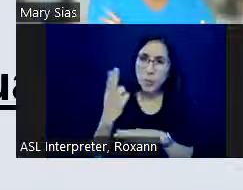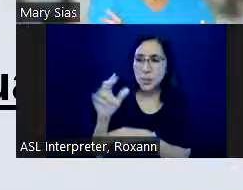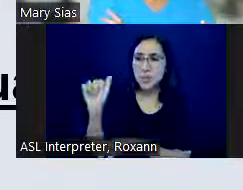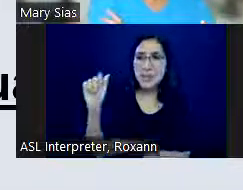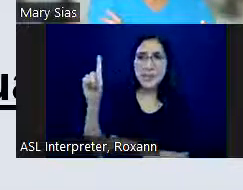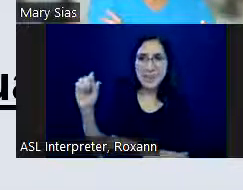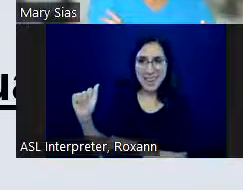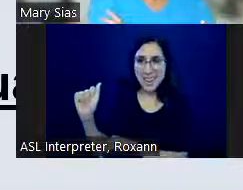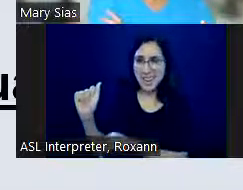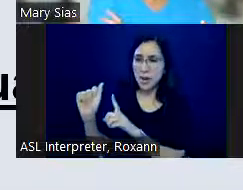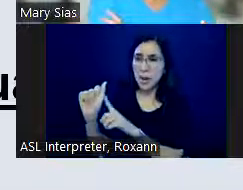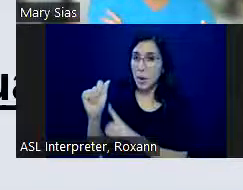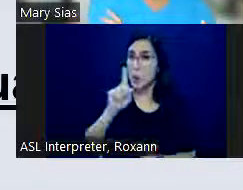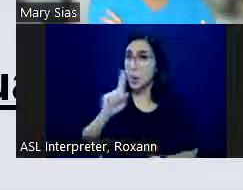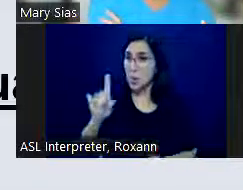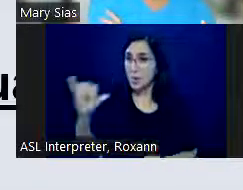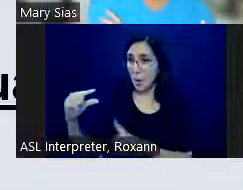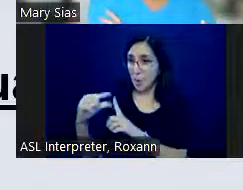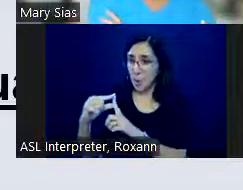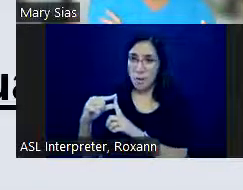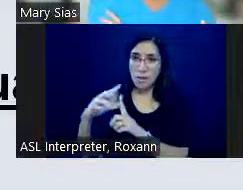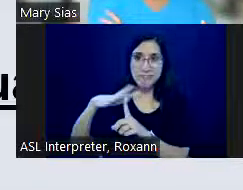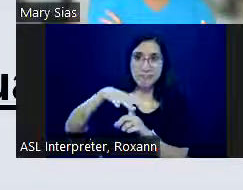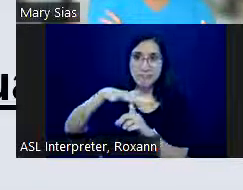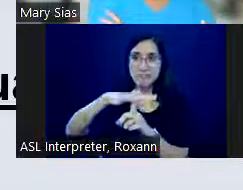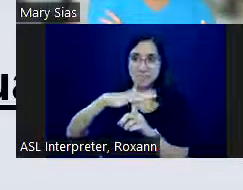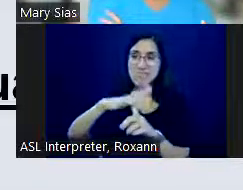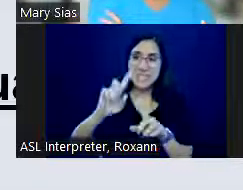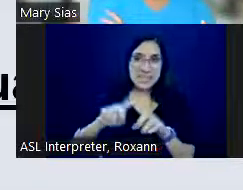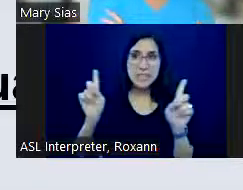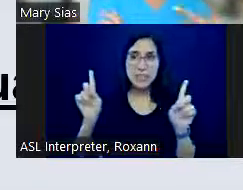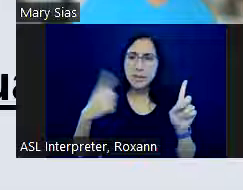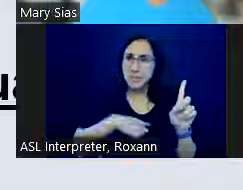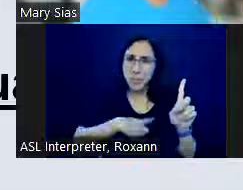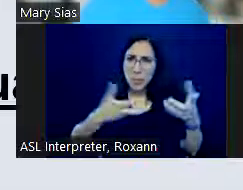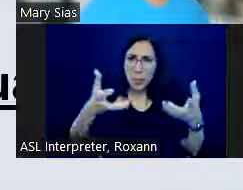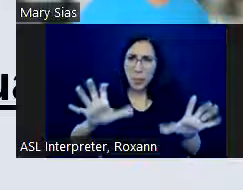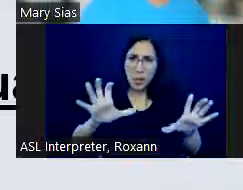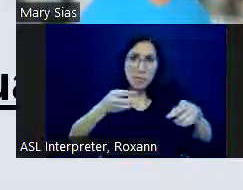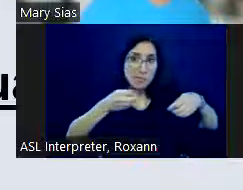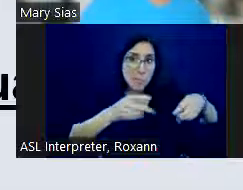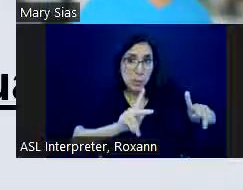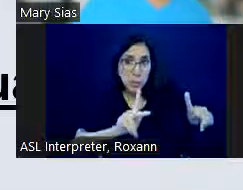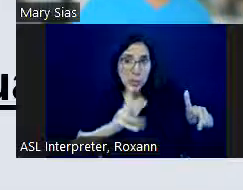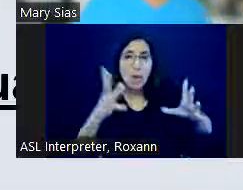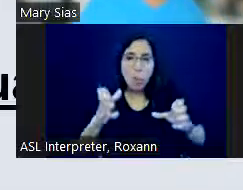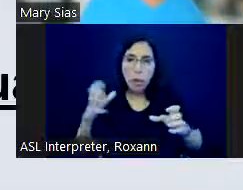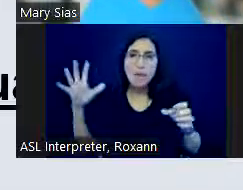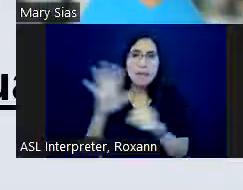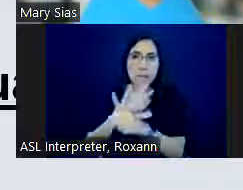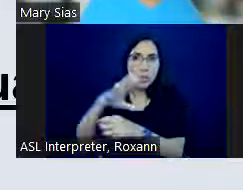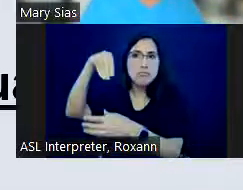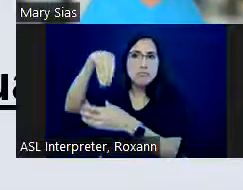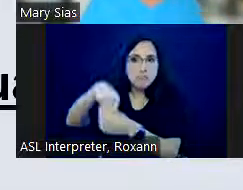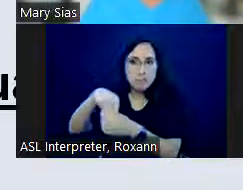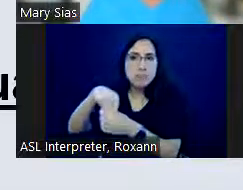be an opportunity. We want to be in the field. And so for that, we might